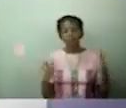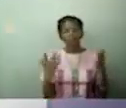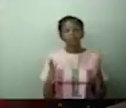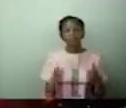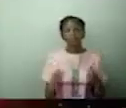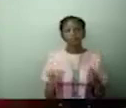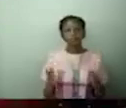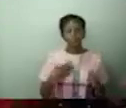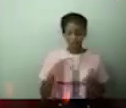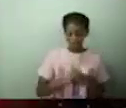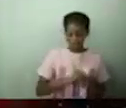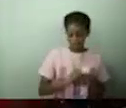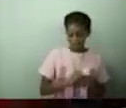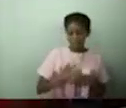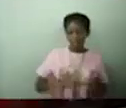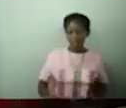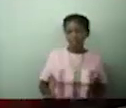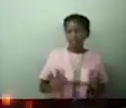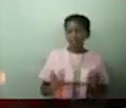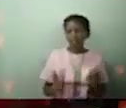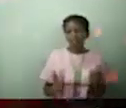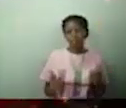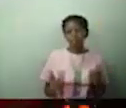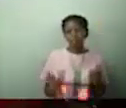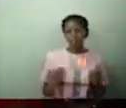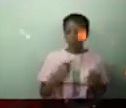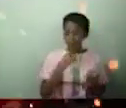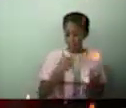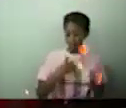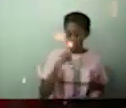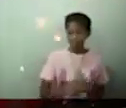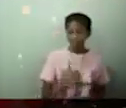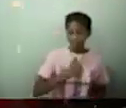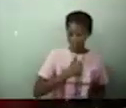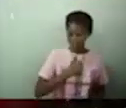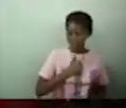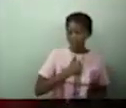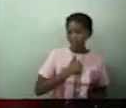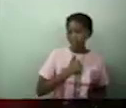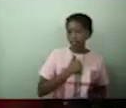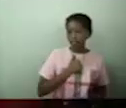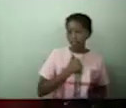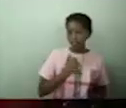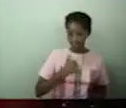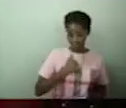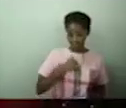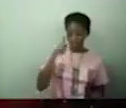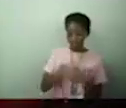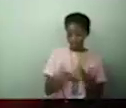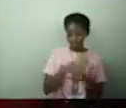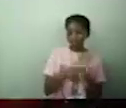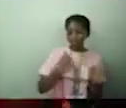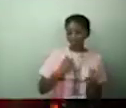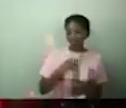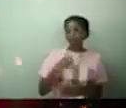We must change our reportage. And Jesus told us, young Kasafi, that we are holding the cutlass and killing ourselves on social